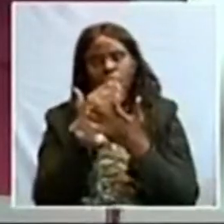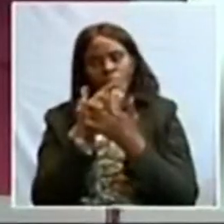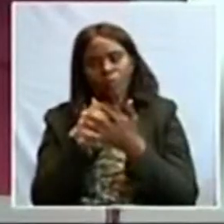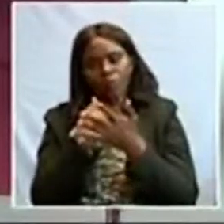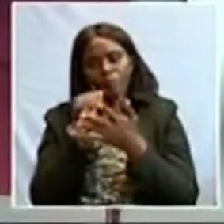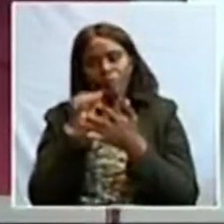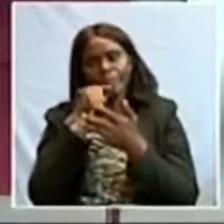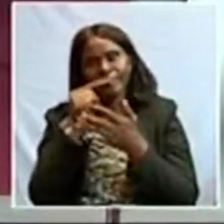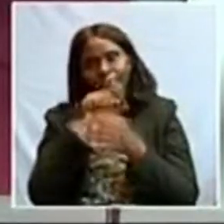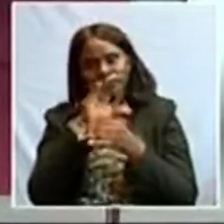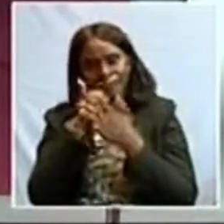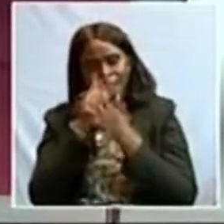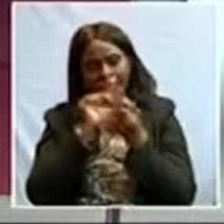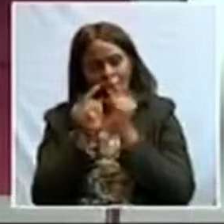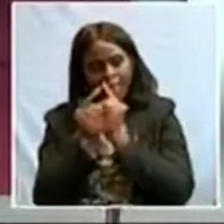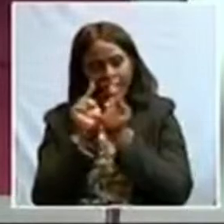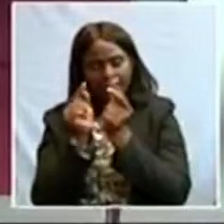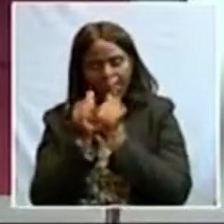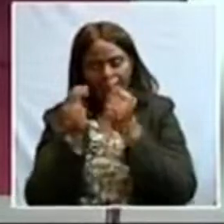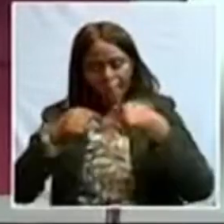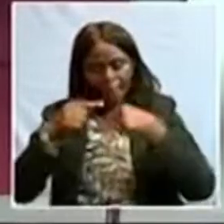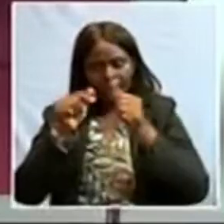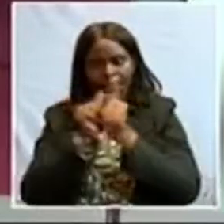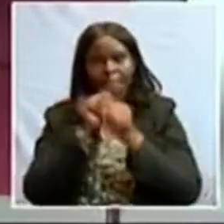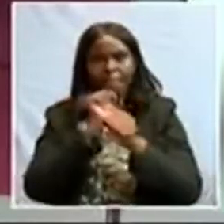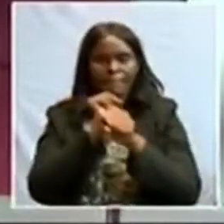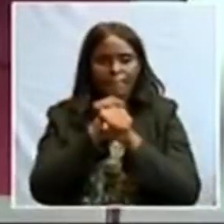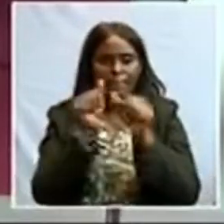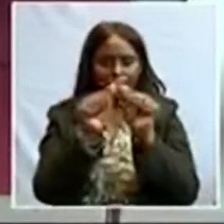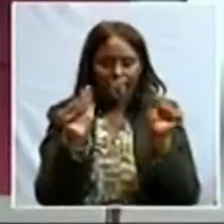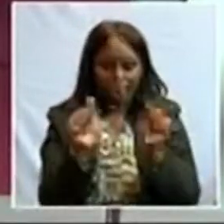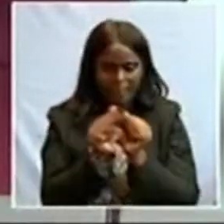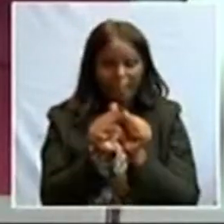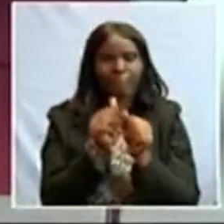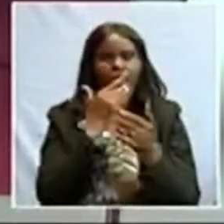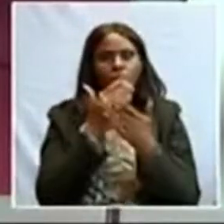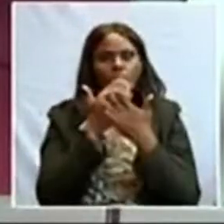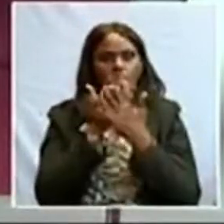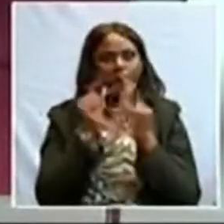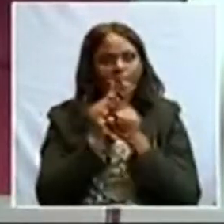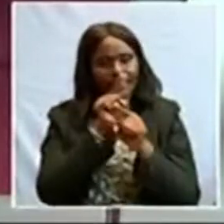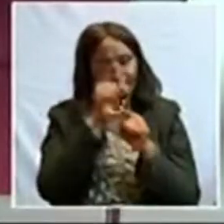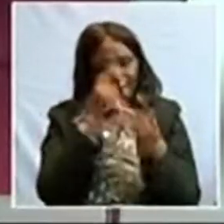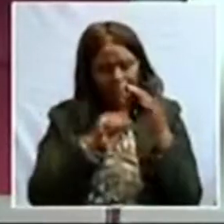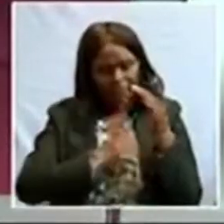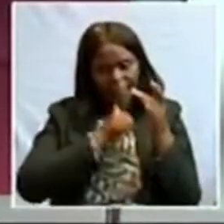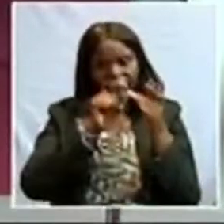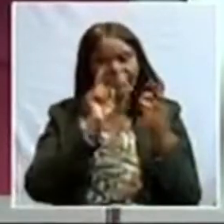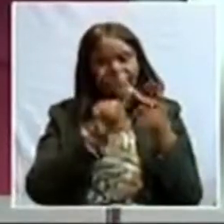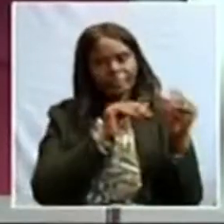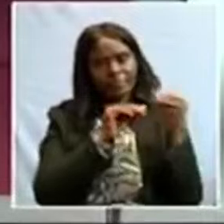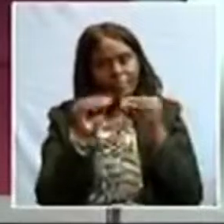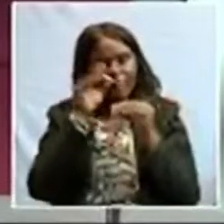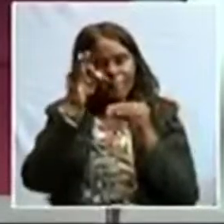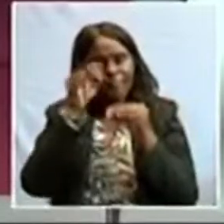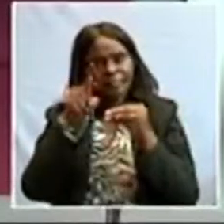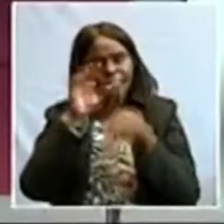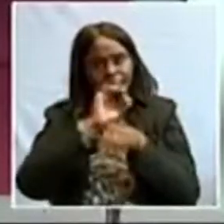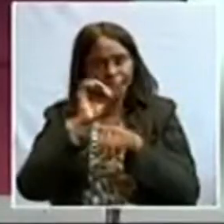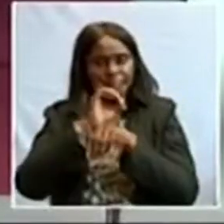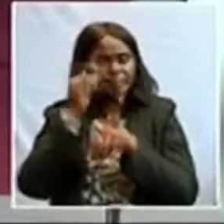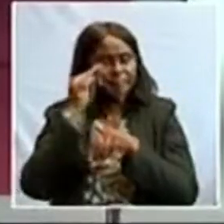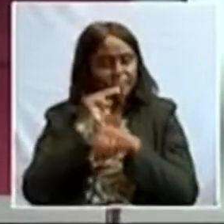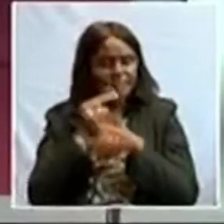say the interaction with the local authority and the operation general sense is good, and this is what we need to move forward. It's an opportunity for